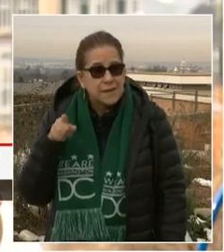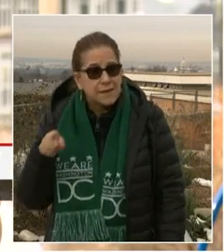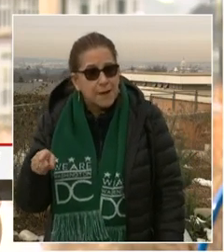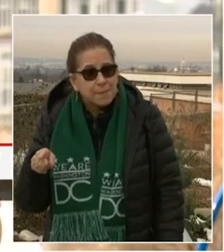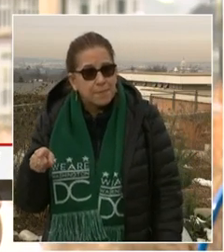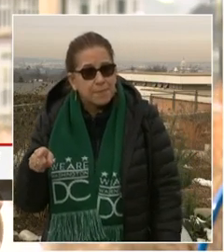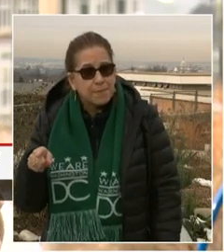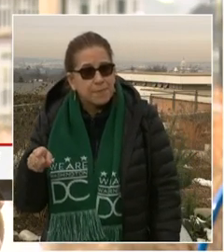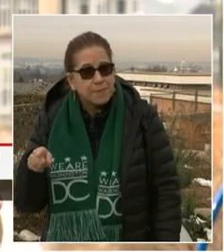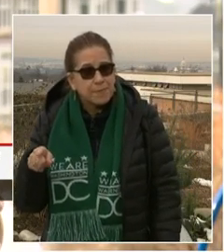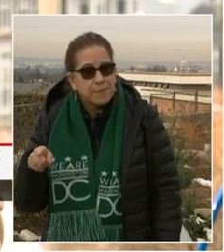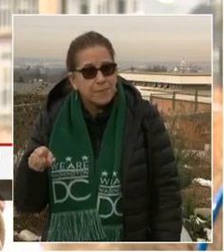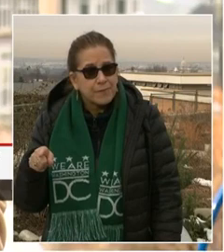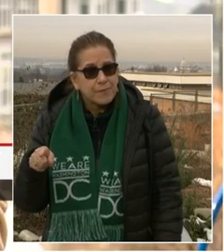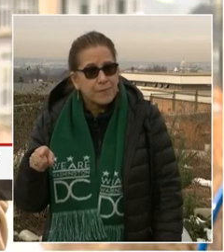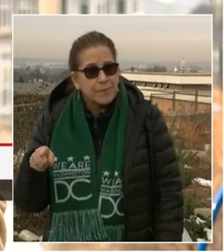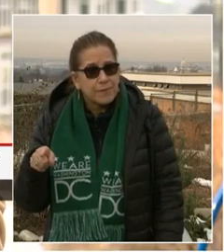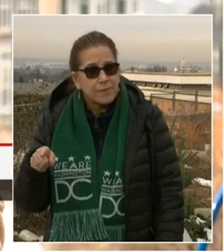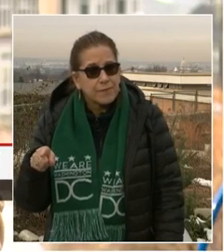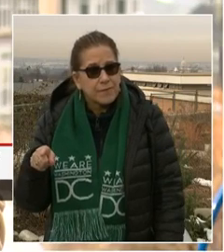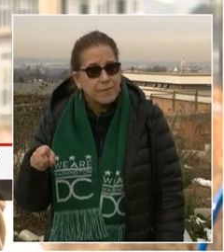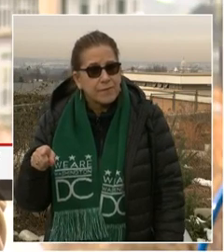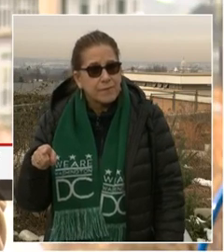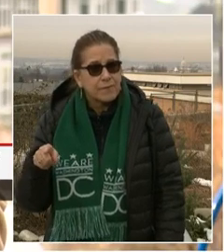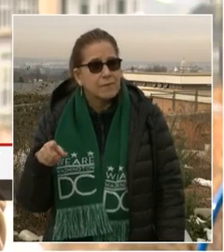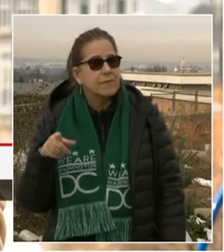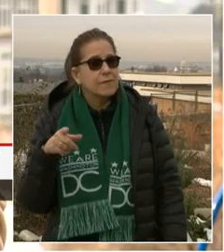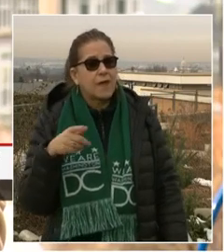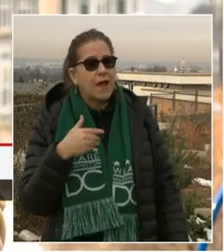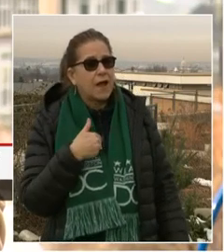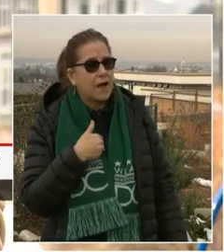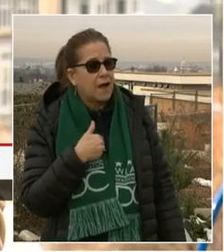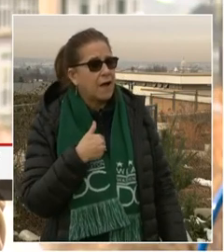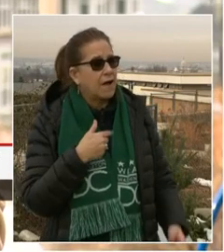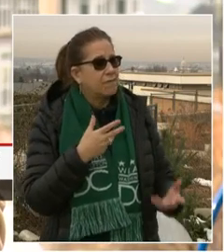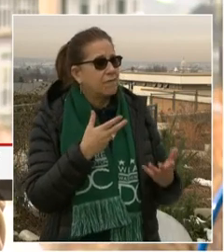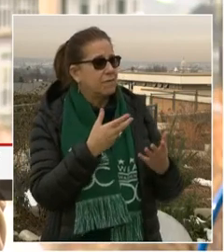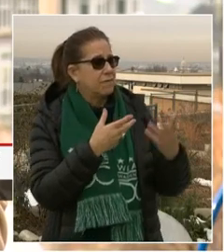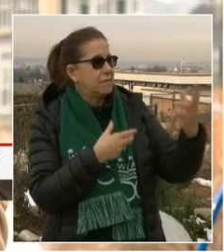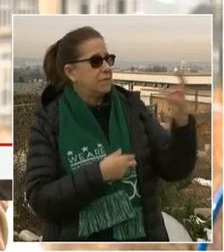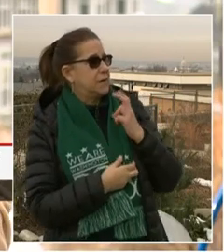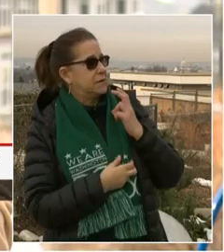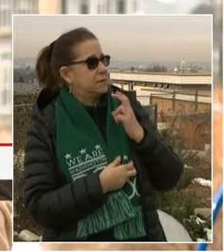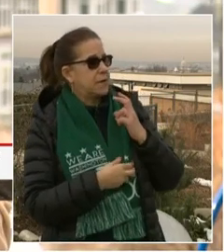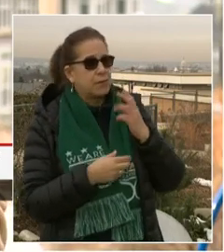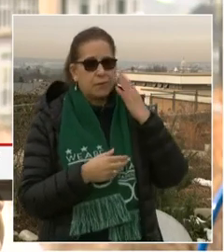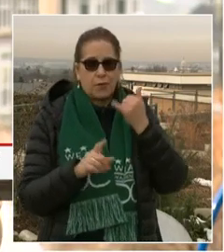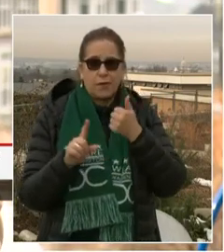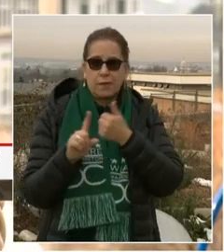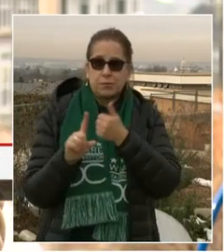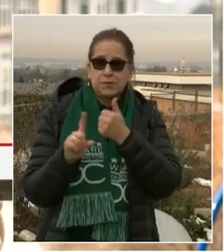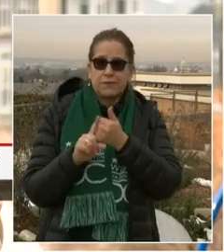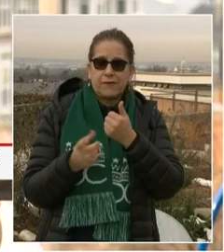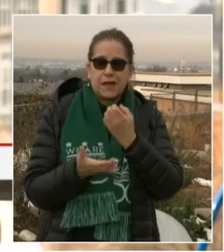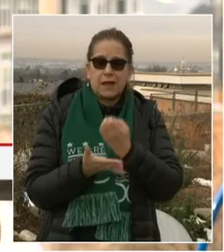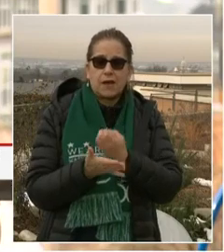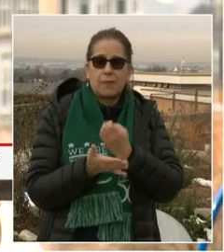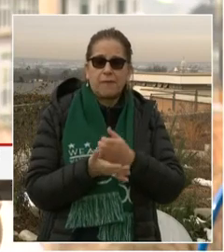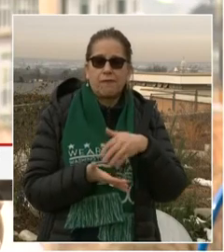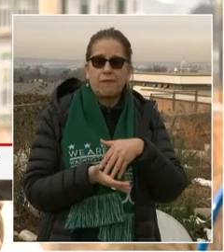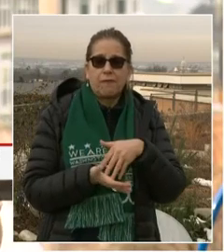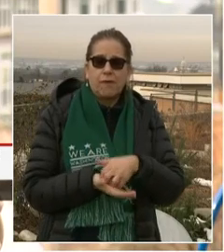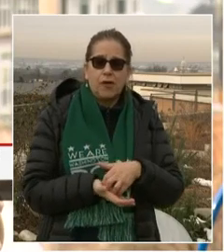health outcomes in economically vulnerable areas of the District of Columbia. As an organization, we are committed to the